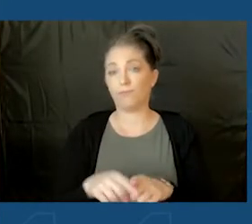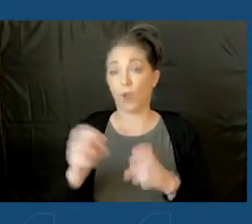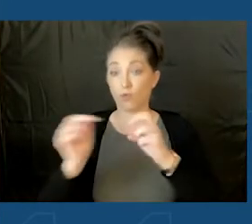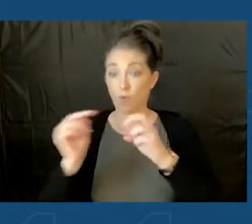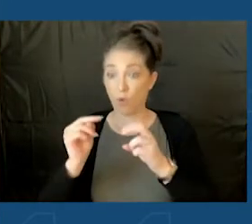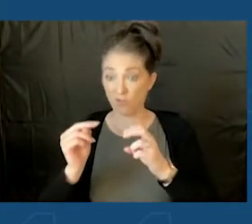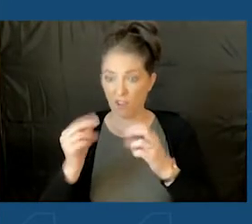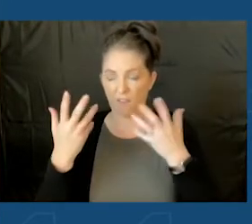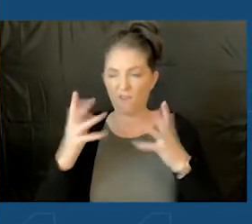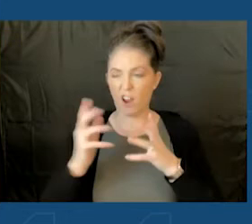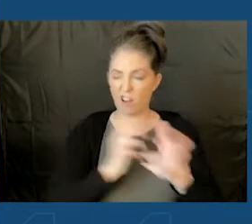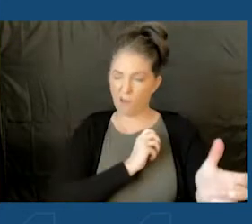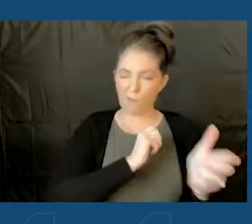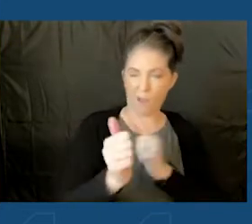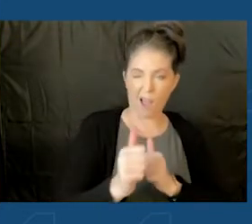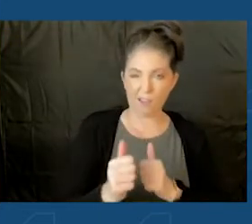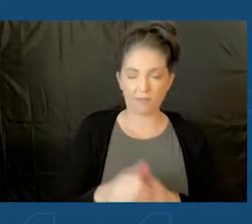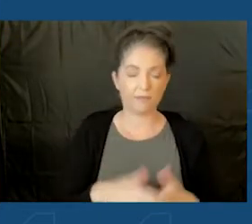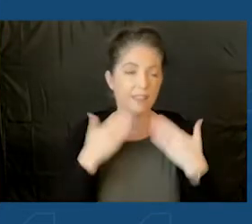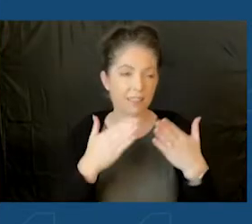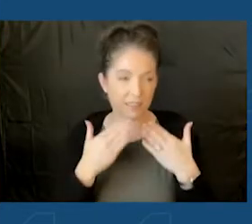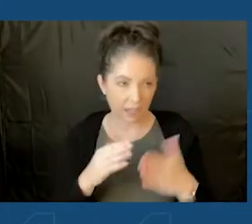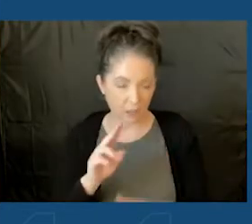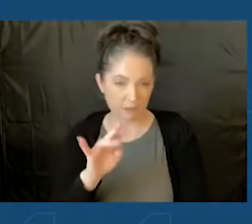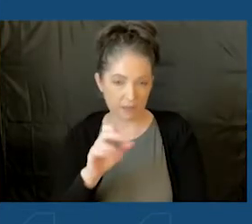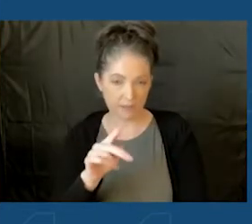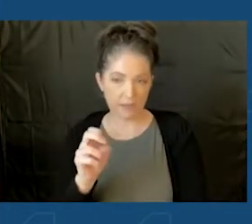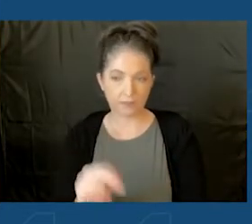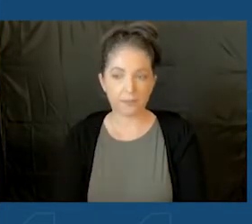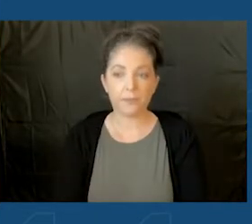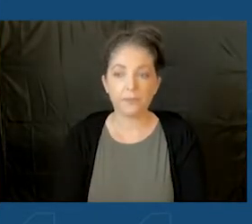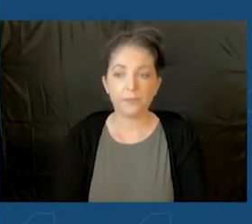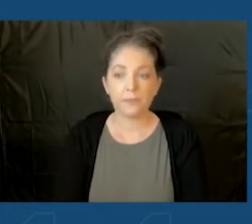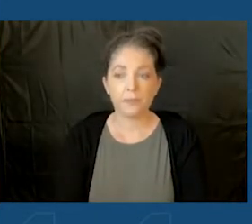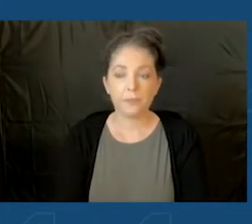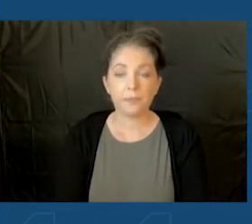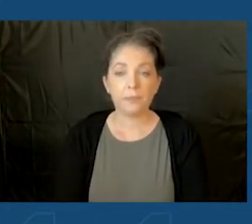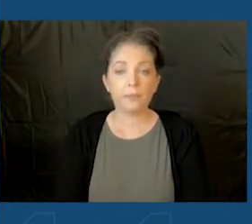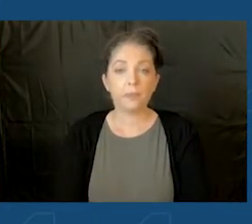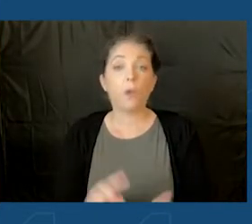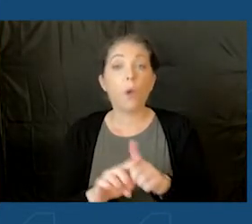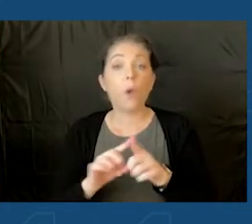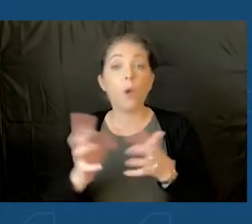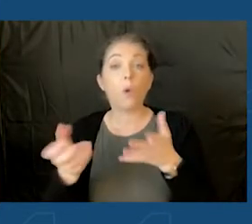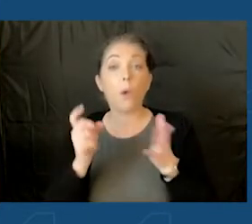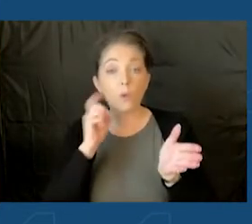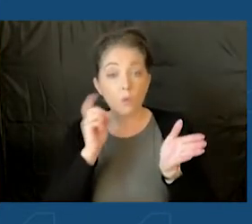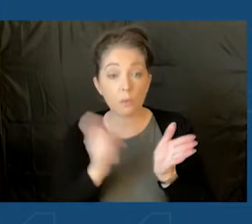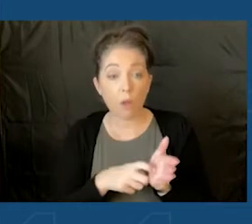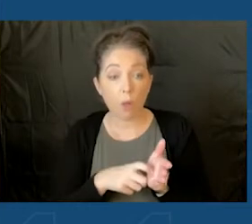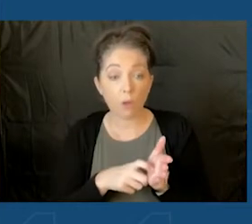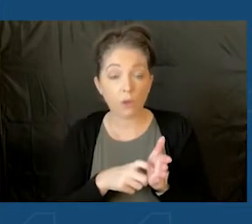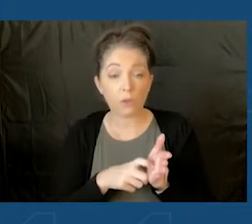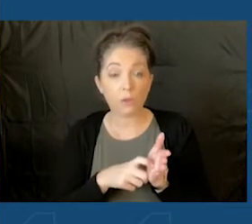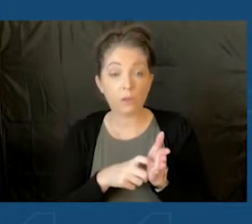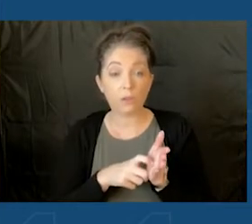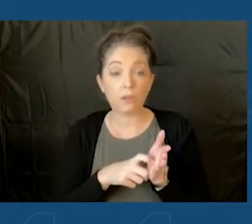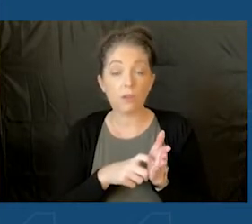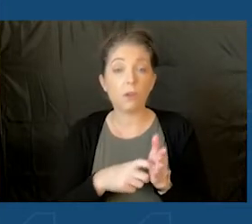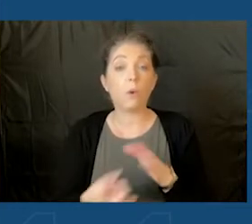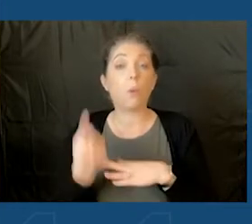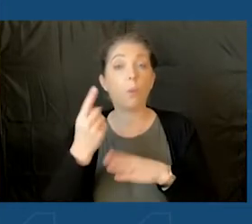passed. So thank you, Vivian. You know, and also just want to acknowledge again one person that